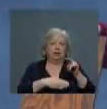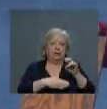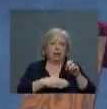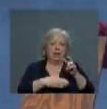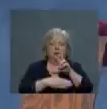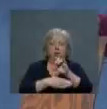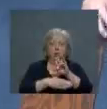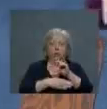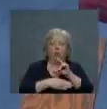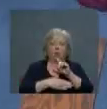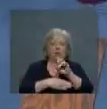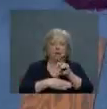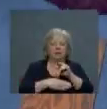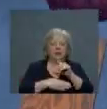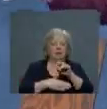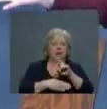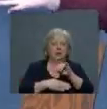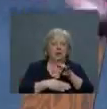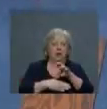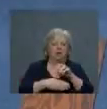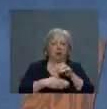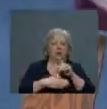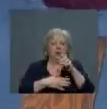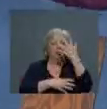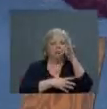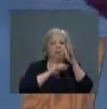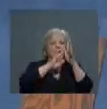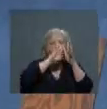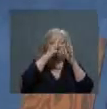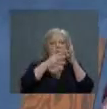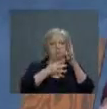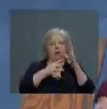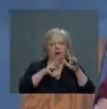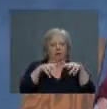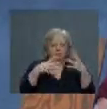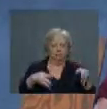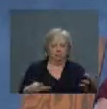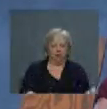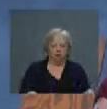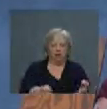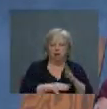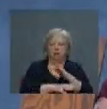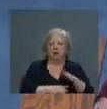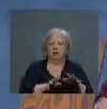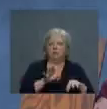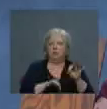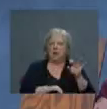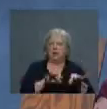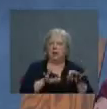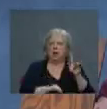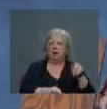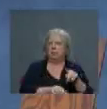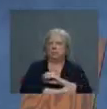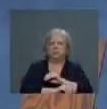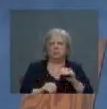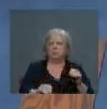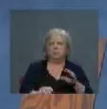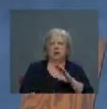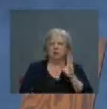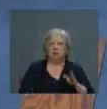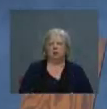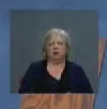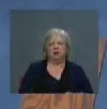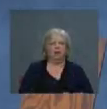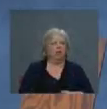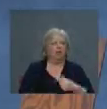Terrace and just let, when they trimmed the tree, they just let the branches fall down. And they never picked them up.